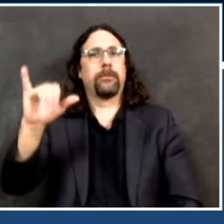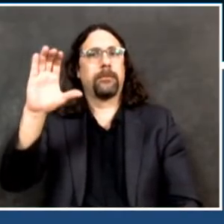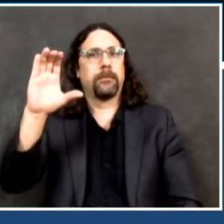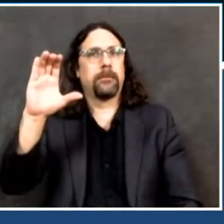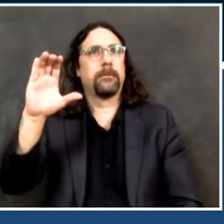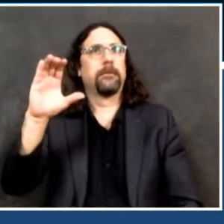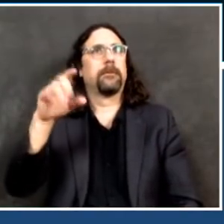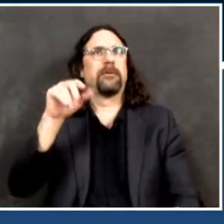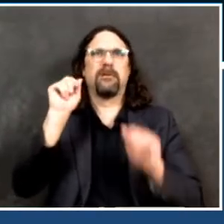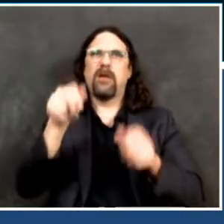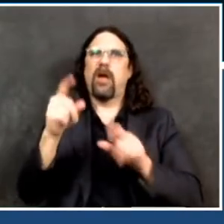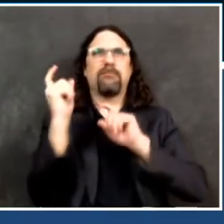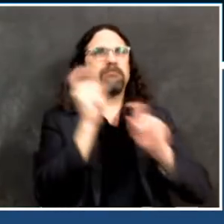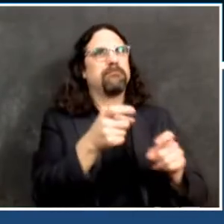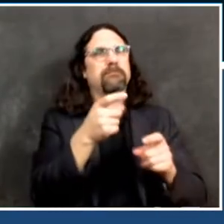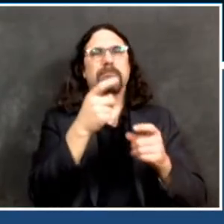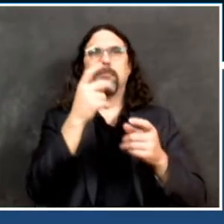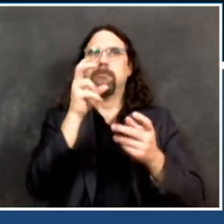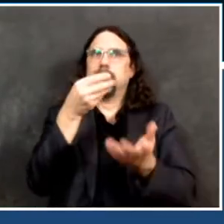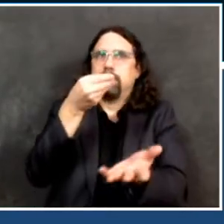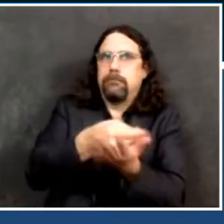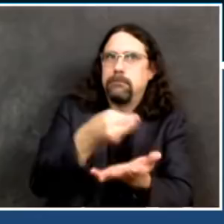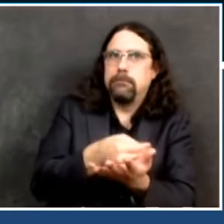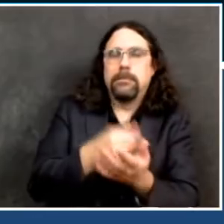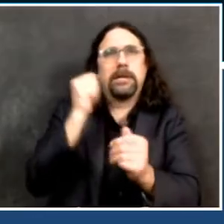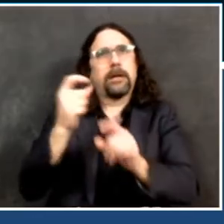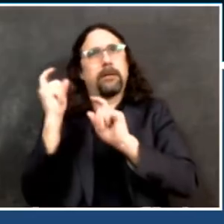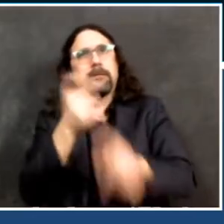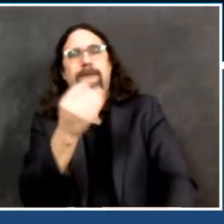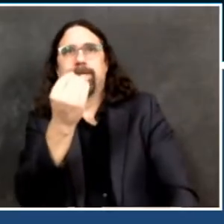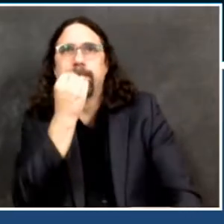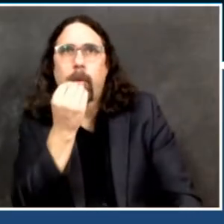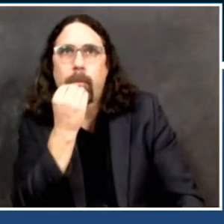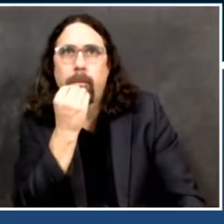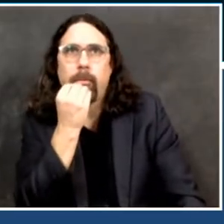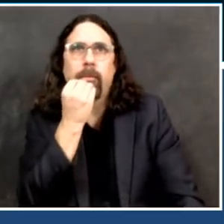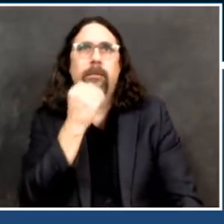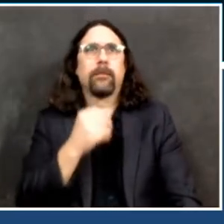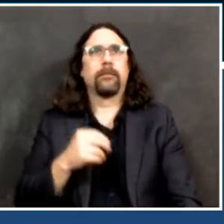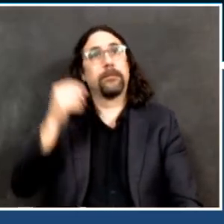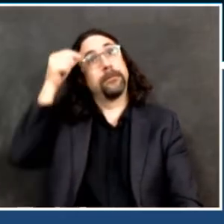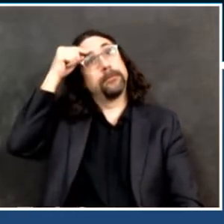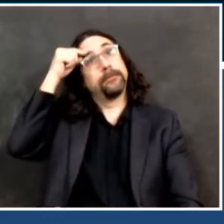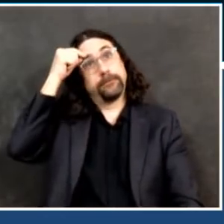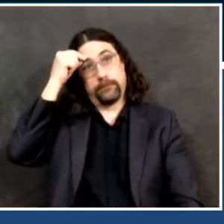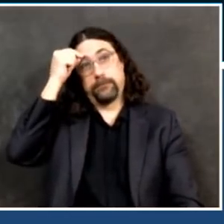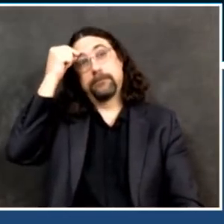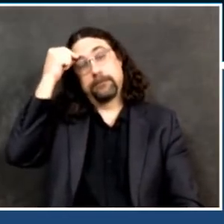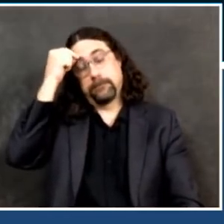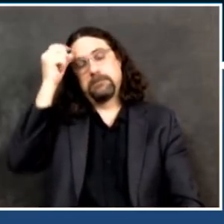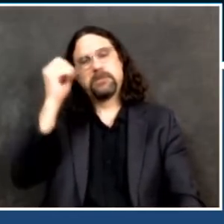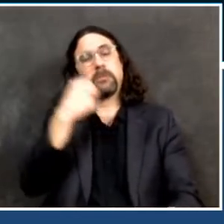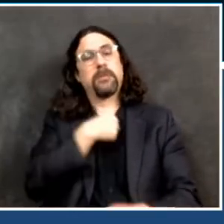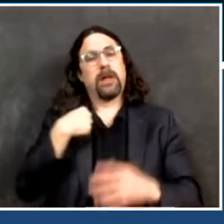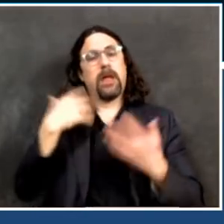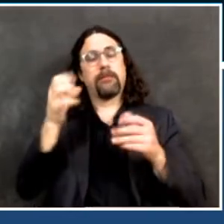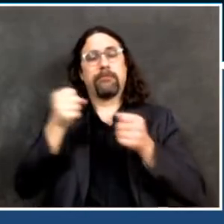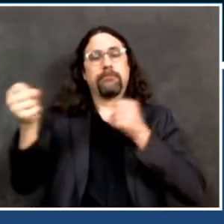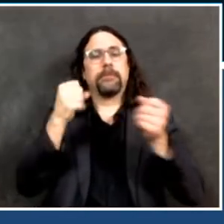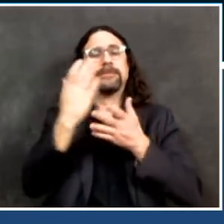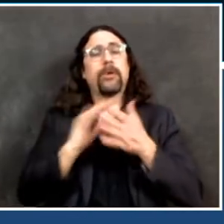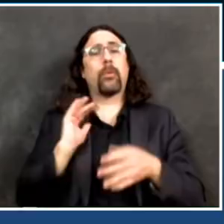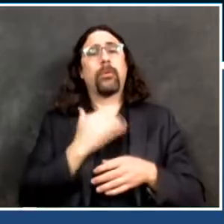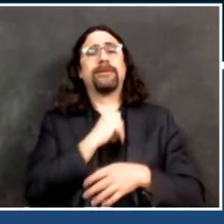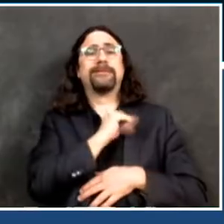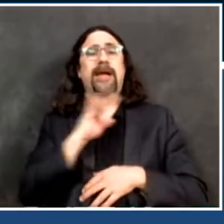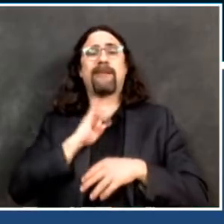were supported by volunteers who were older, and obviously they should isolate and stay at home. And we continue to recruit volunteers